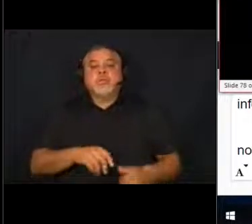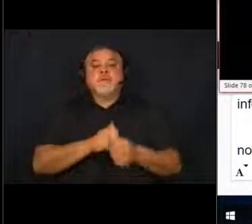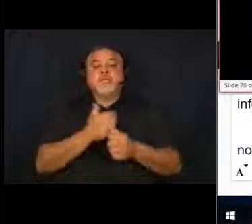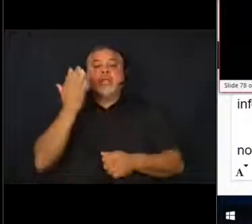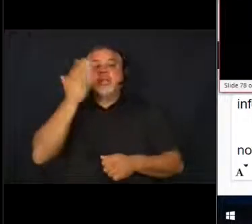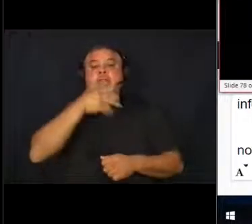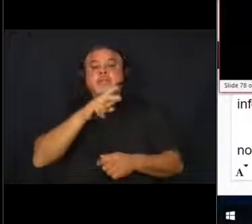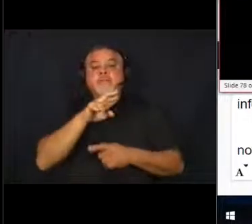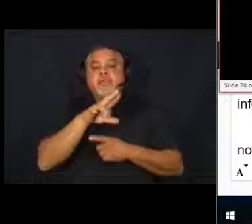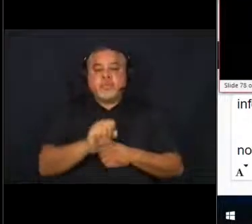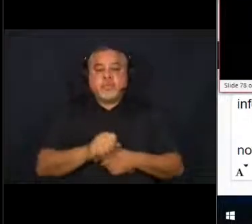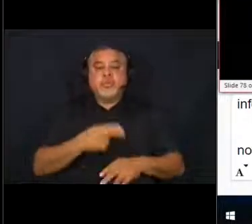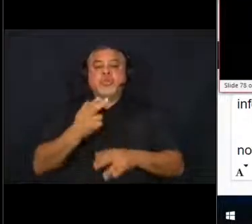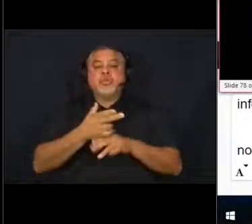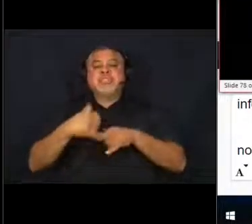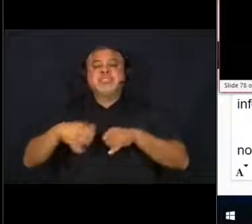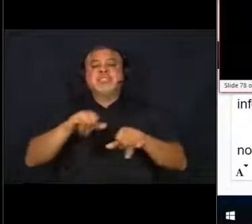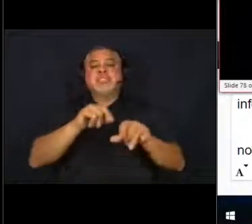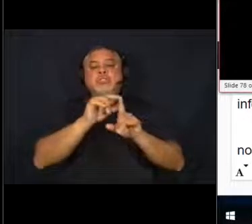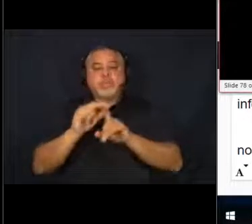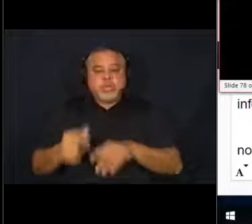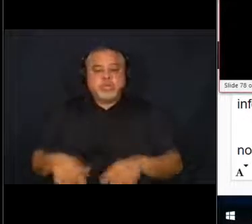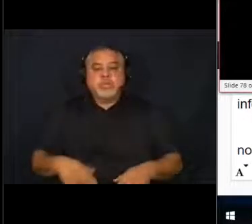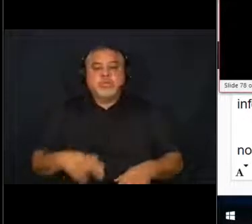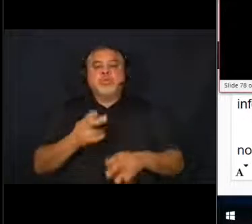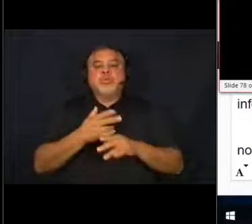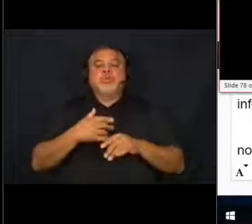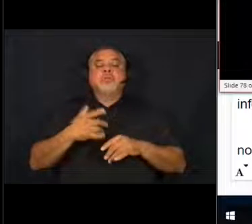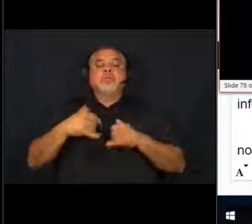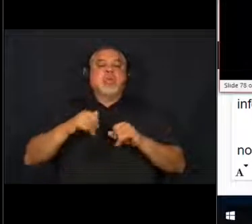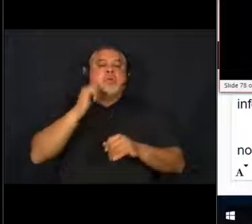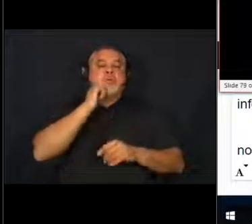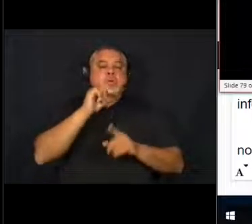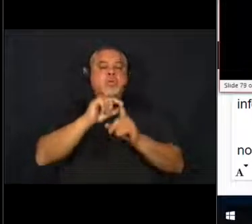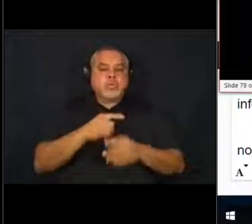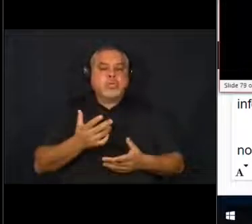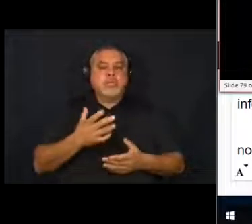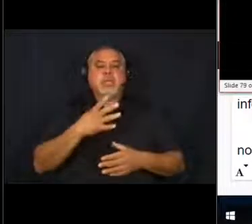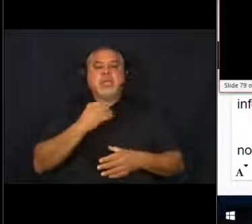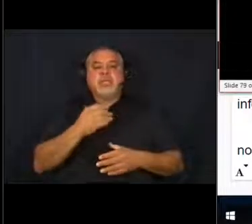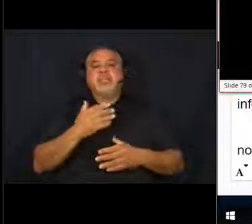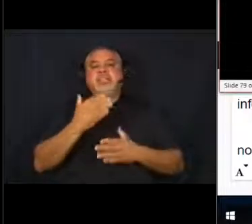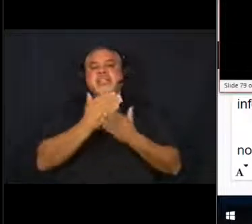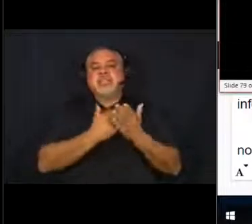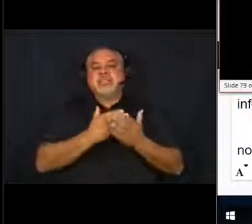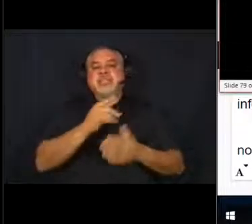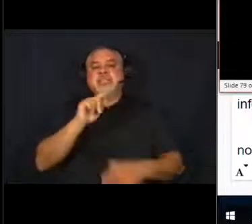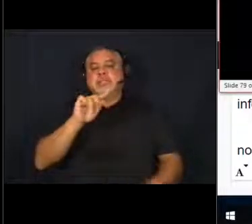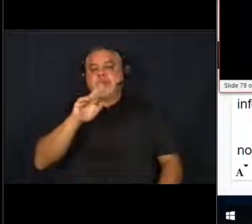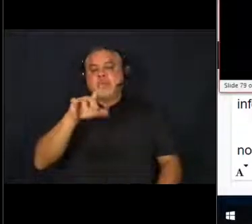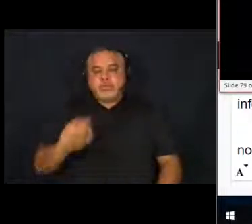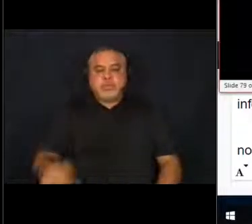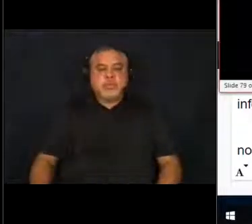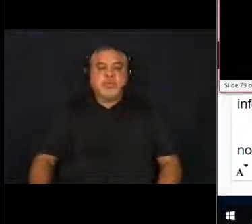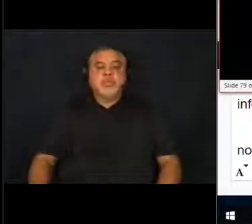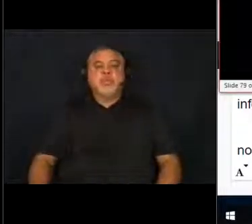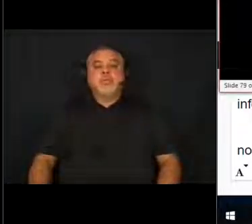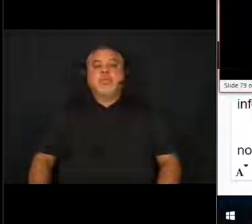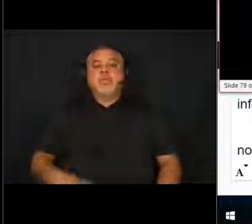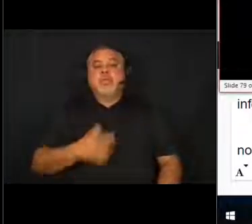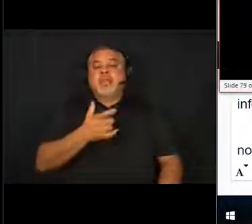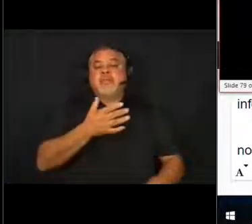verbs, using consistent terms, using common and everyday words, and using lists and tables. There's resources if you